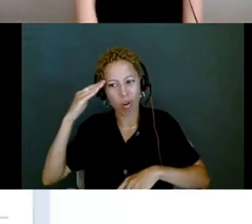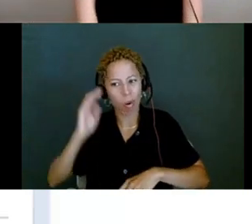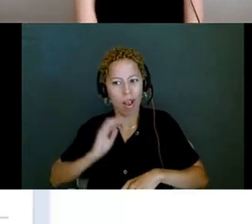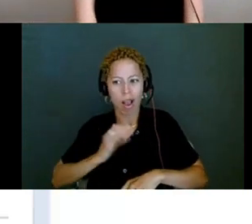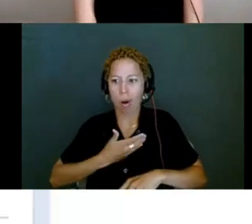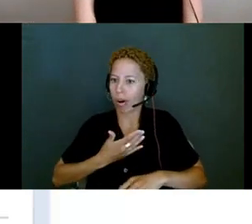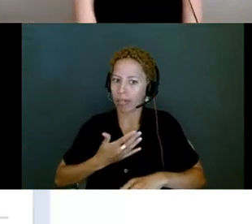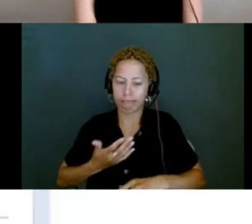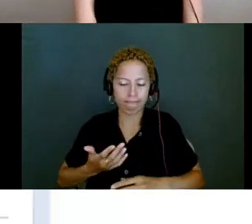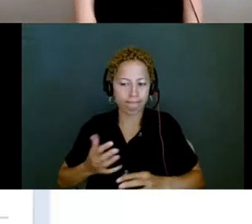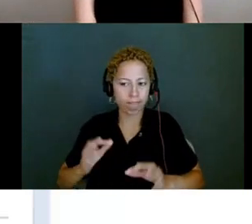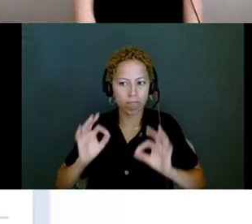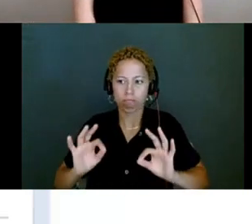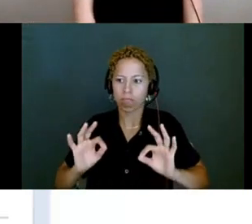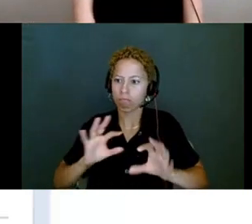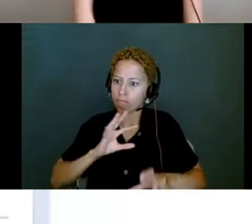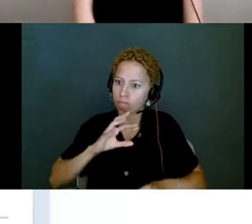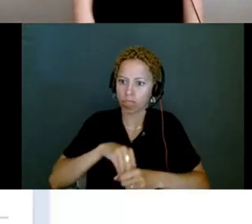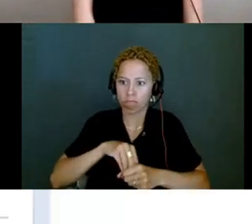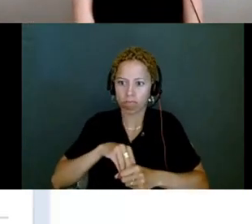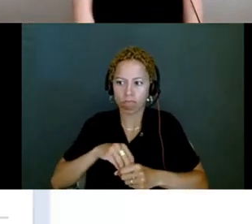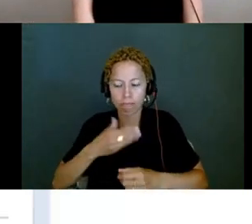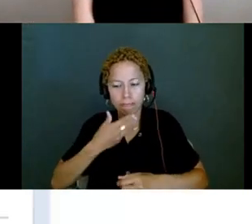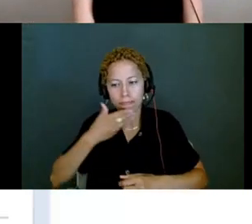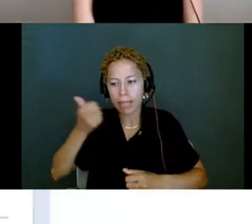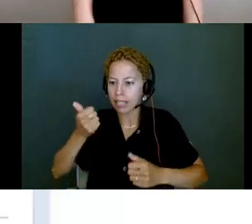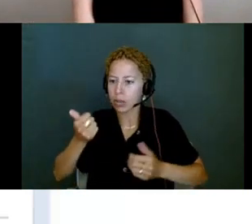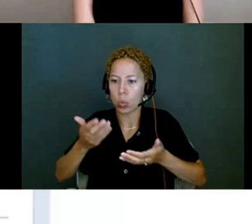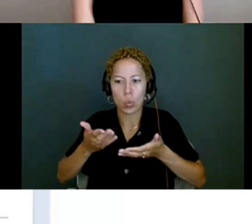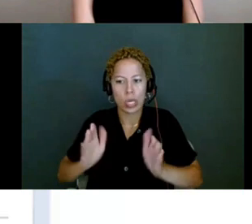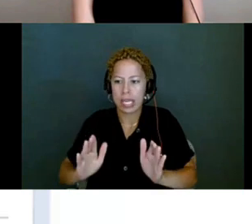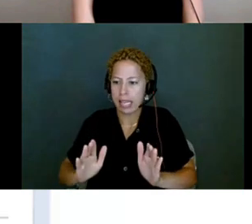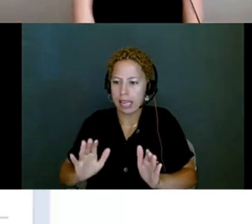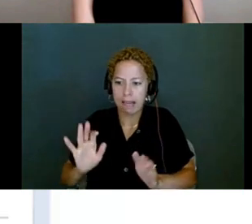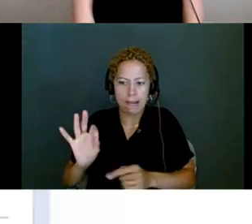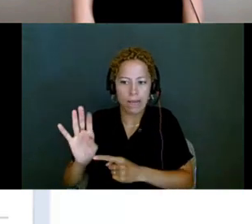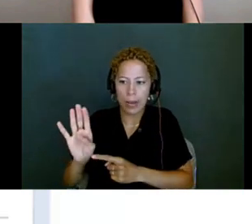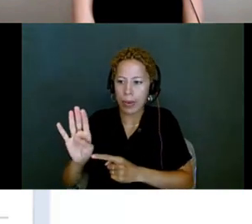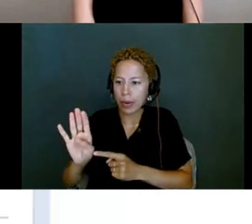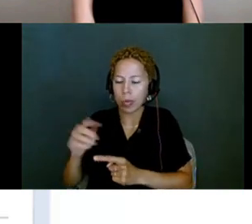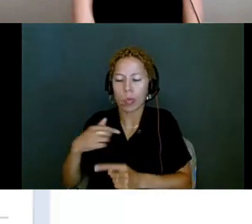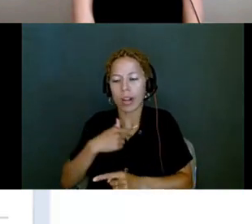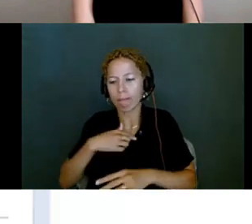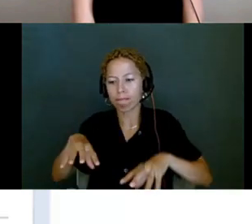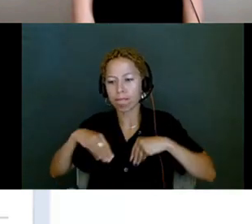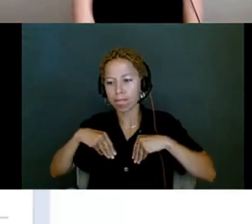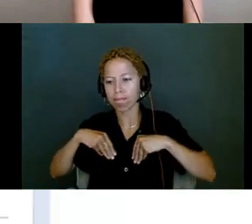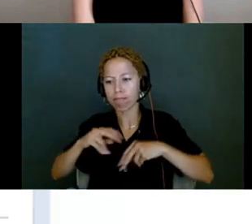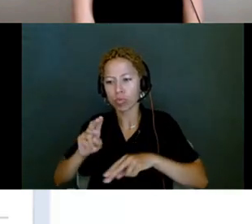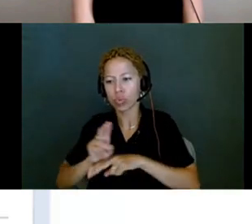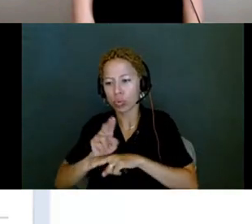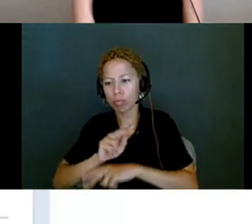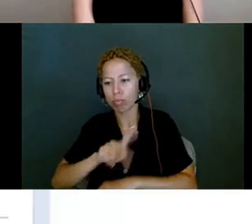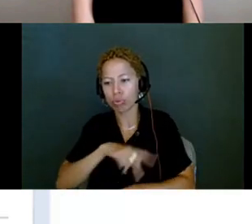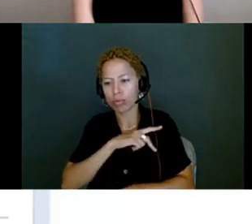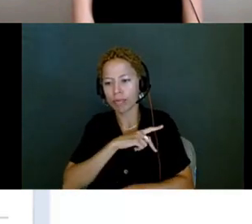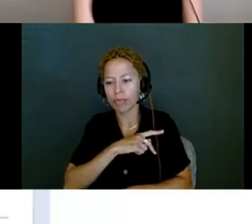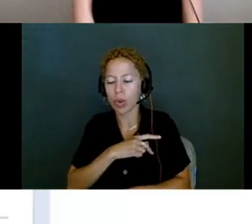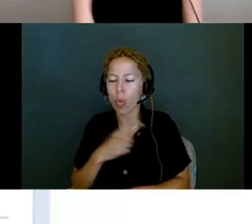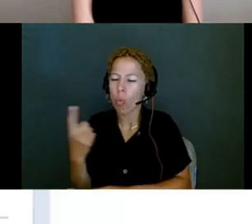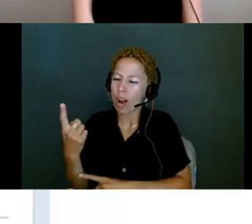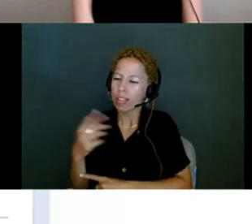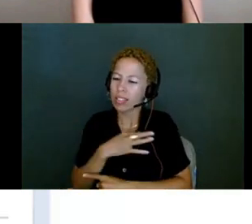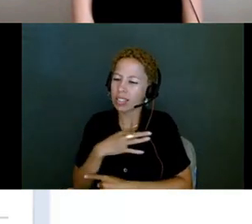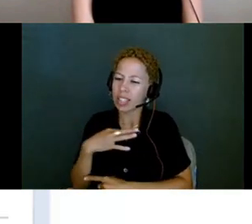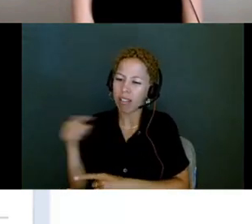ticket into the lives of our students. So we're all okay with it. There has been one staff who said,